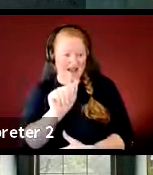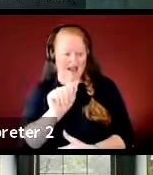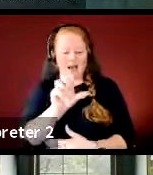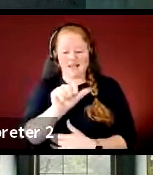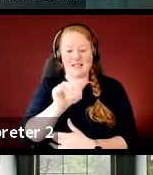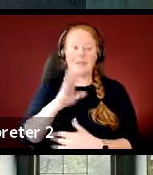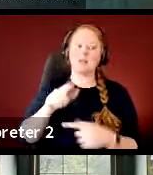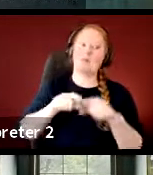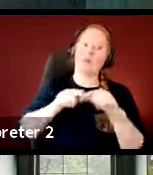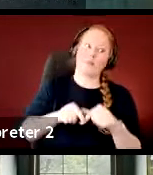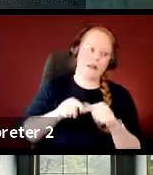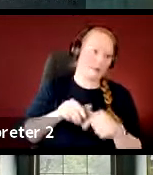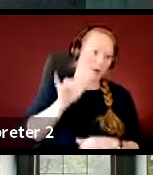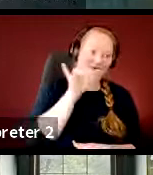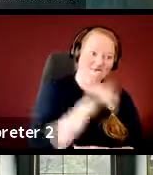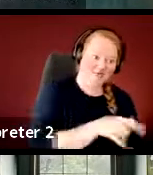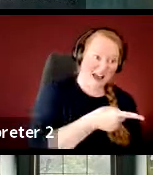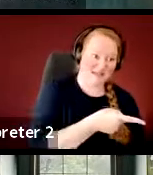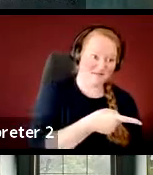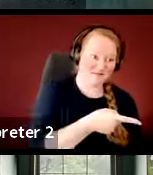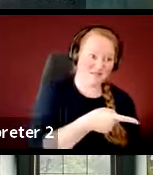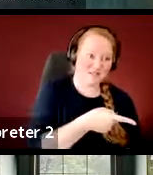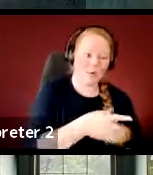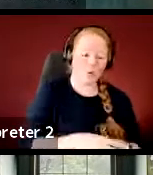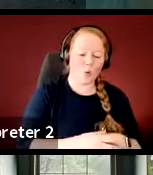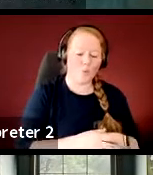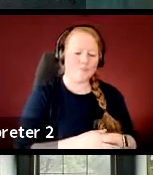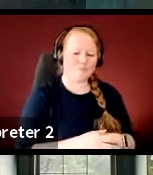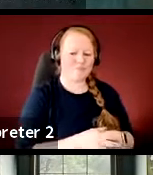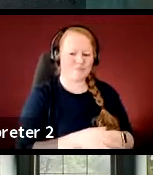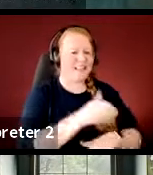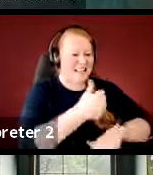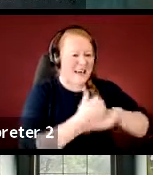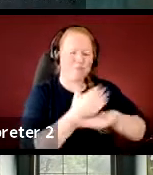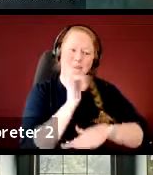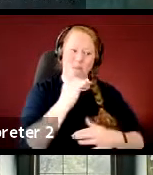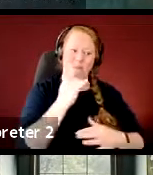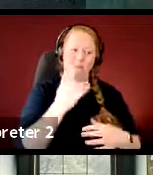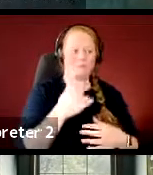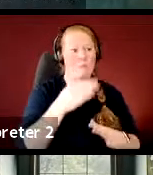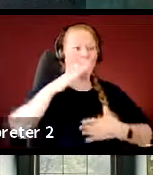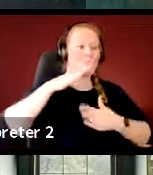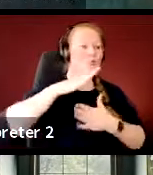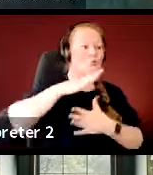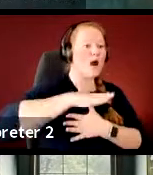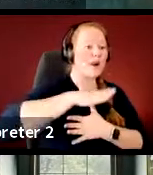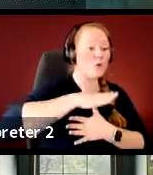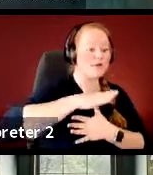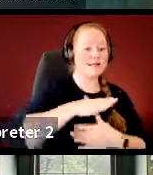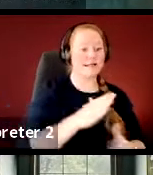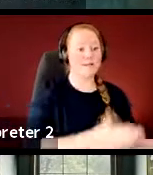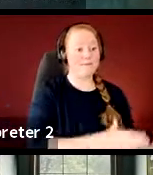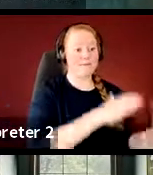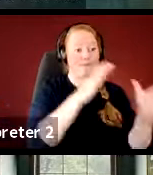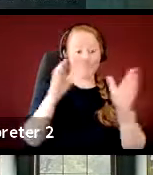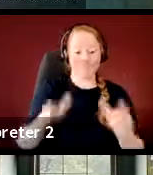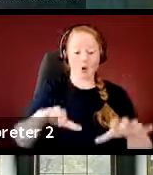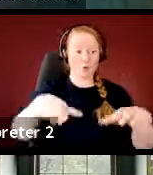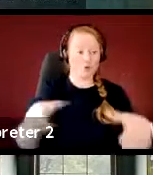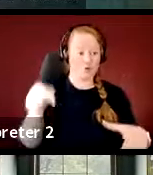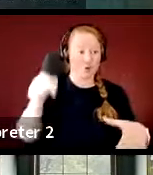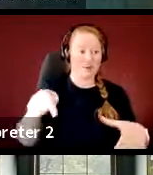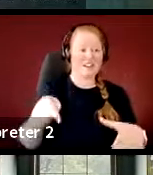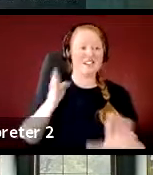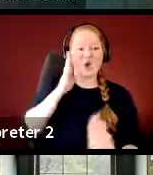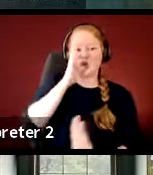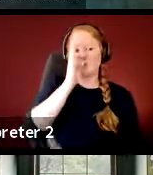on to help set the priorities you will hear about tonight. Next, there is the Direct Relief Working Group.